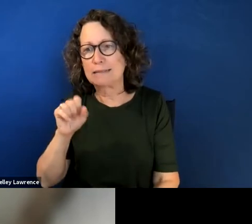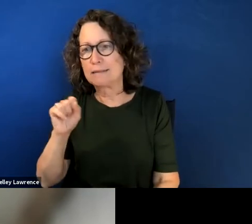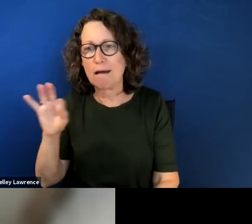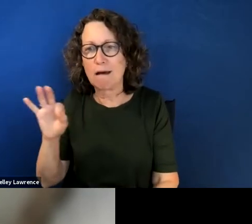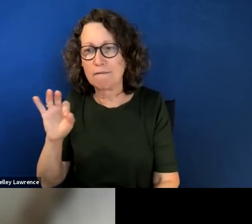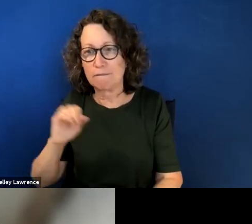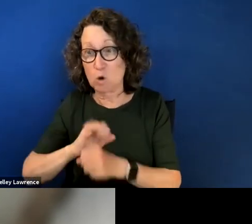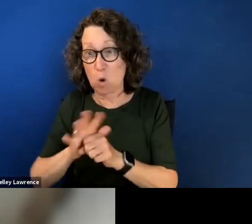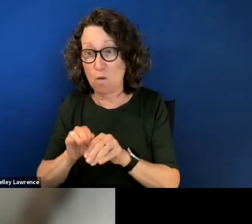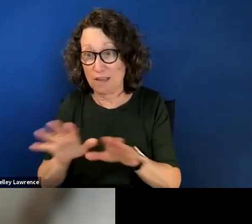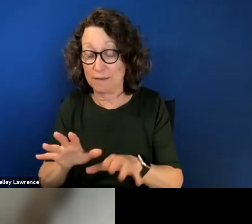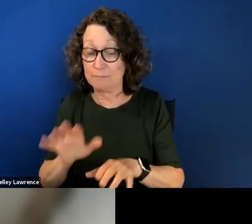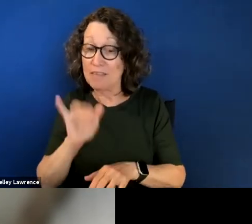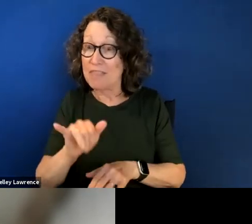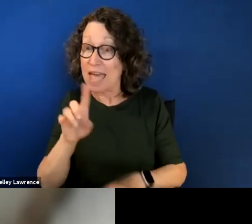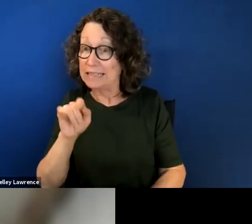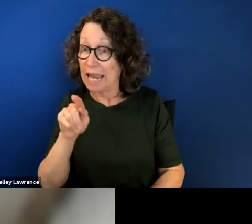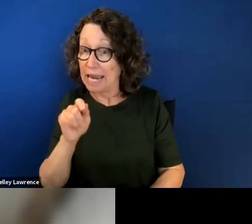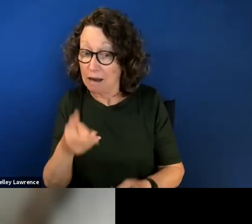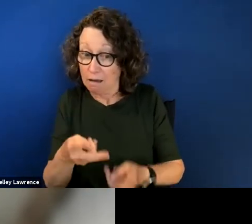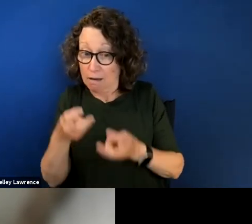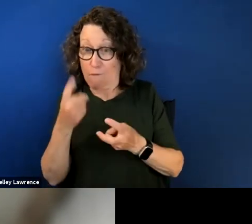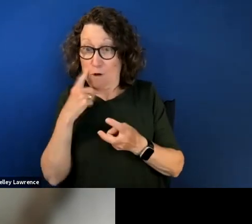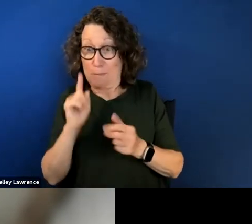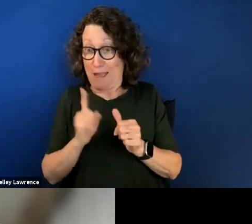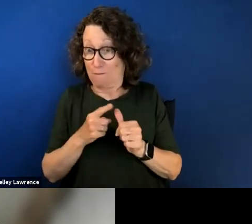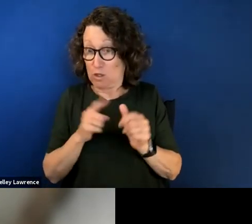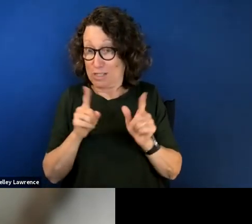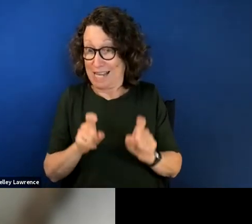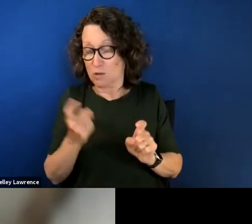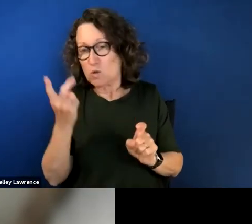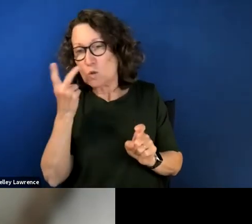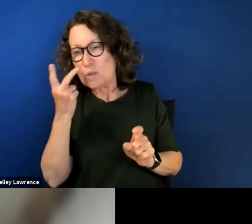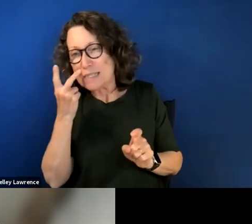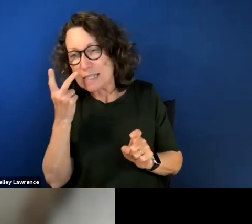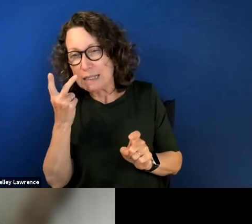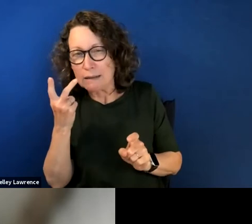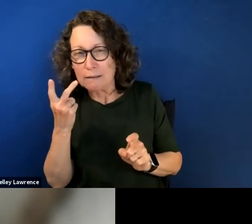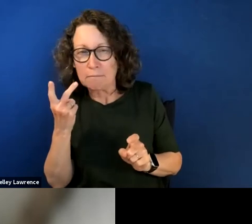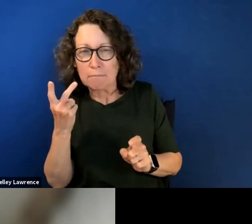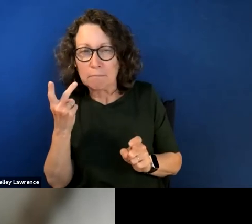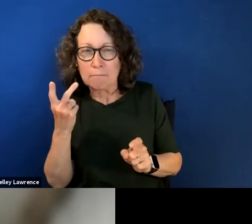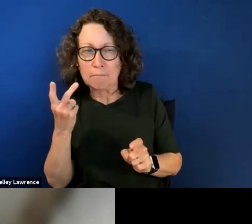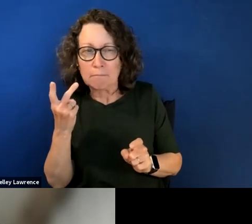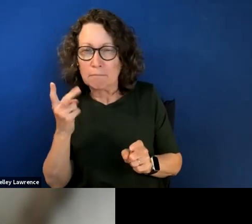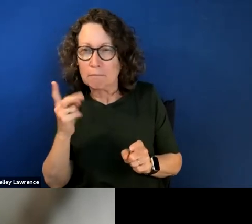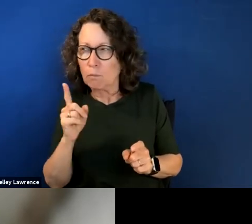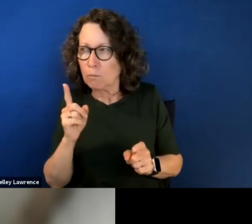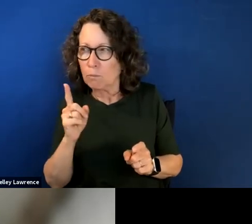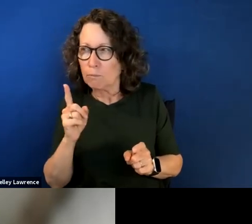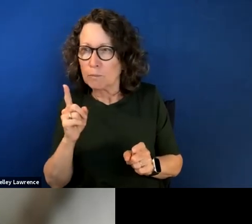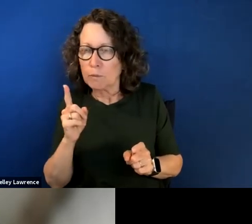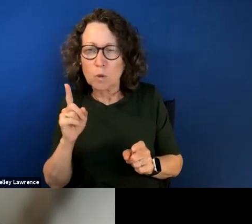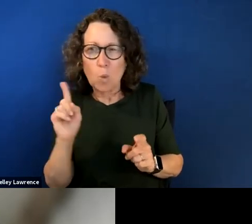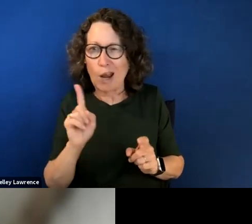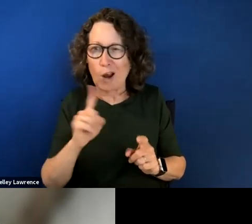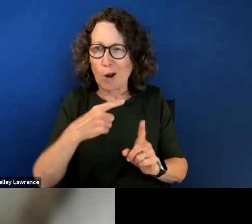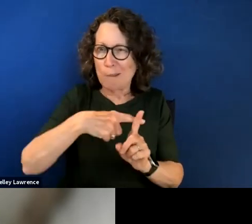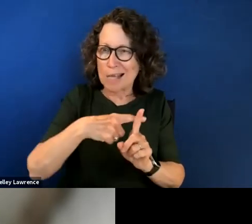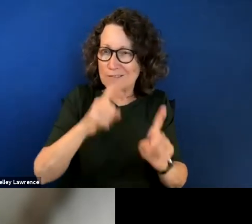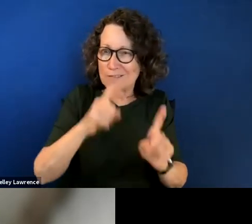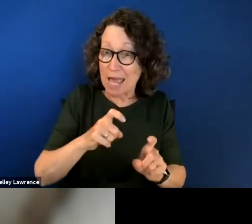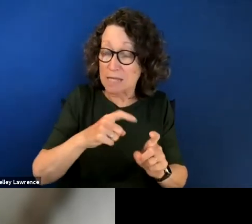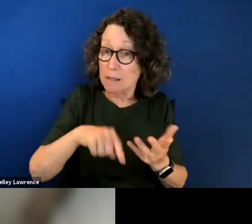we'll use that data from that baseline test to see, you know, where are our positive tests? Are they amongst